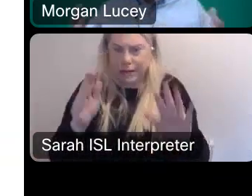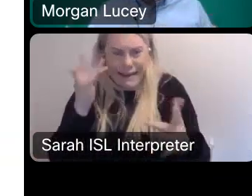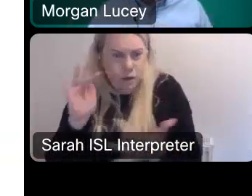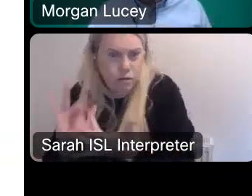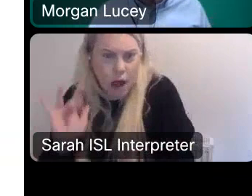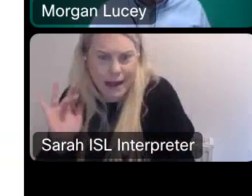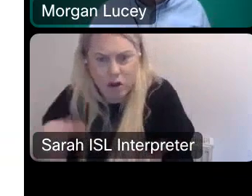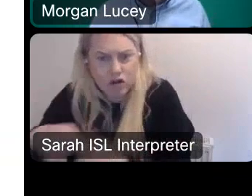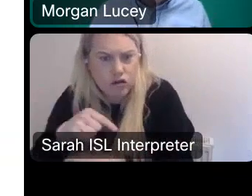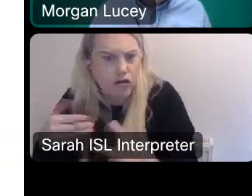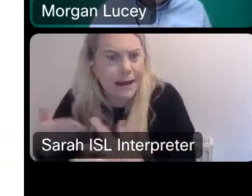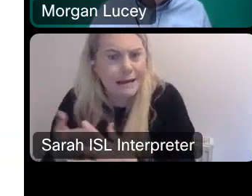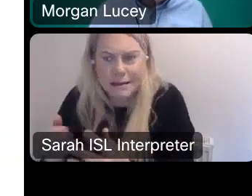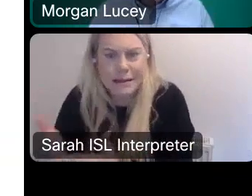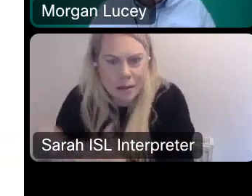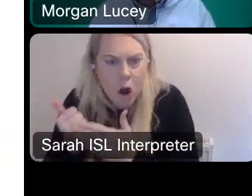of reaching out for support.